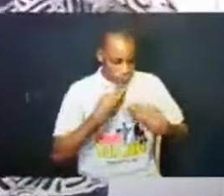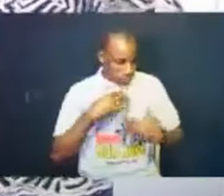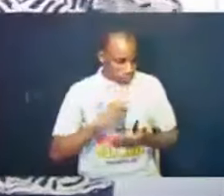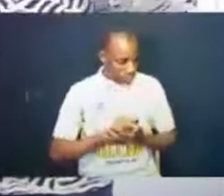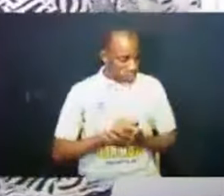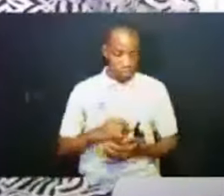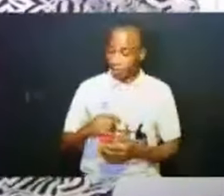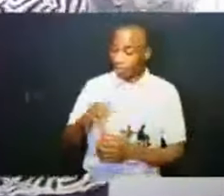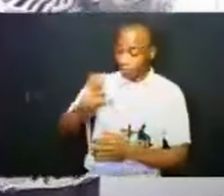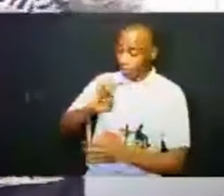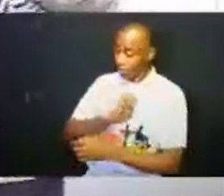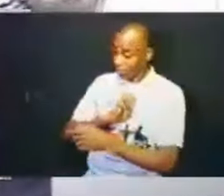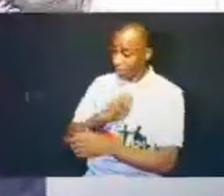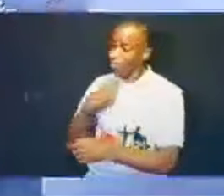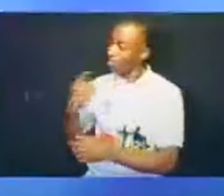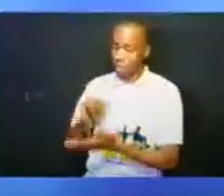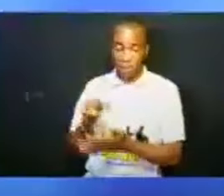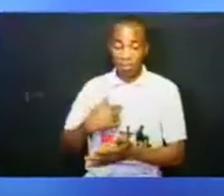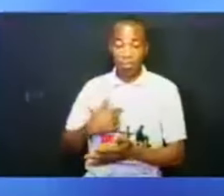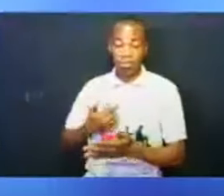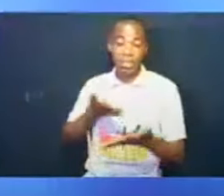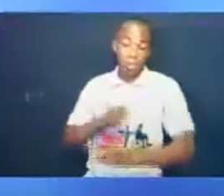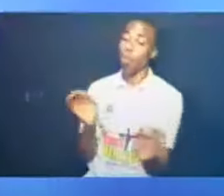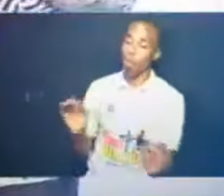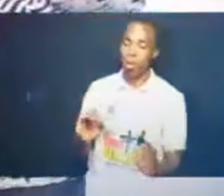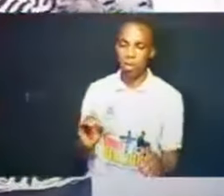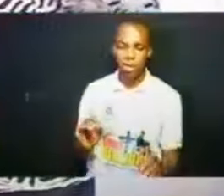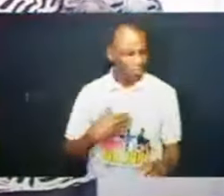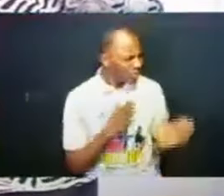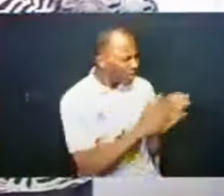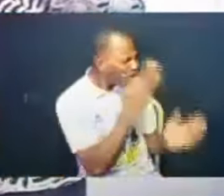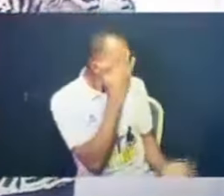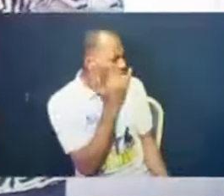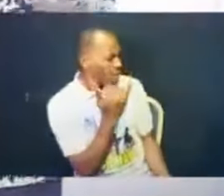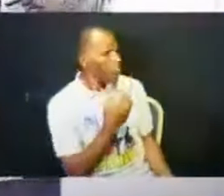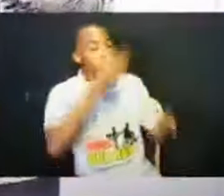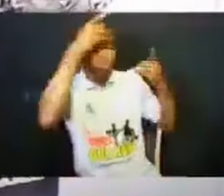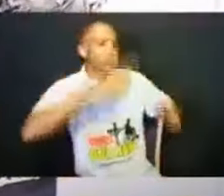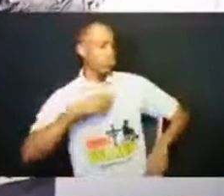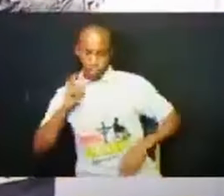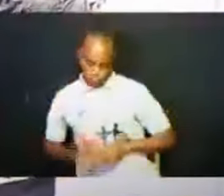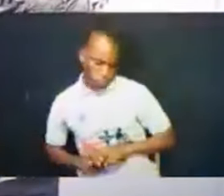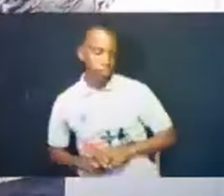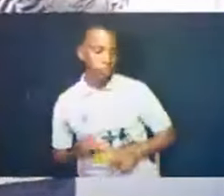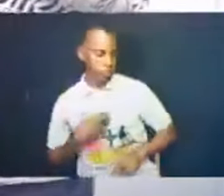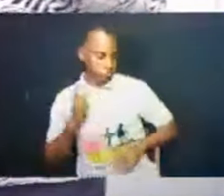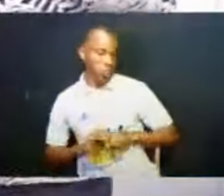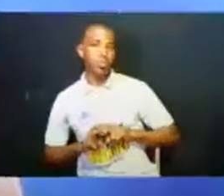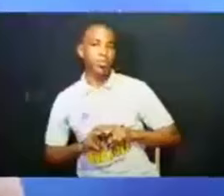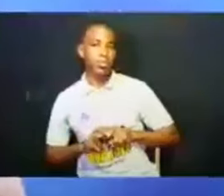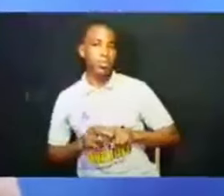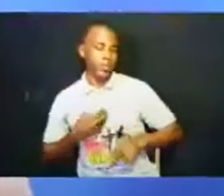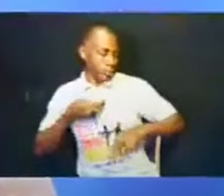the presiding elder and say, "Mimui." Oh, why? Hey, Aden. Then I decided to sit down. I'm here. My friend said, "Where are you sitting?" So I